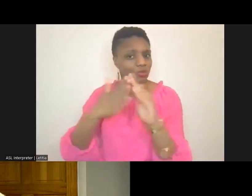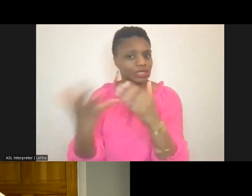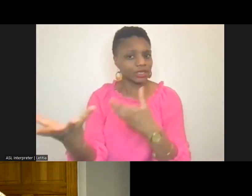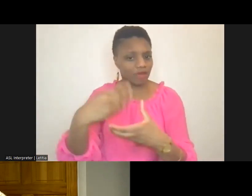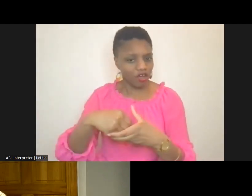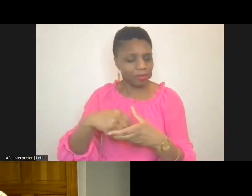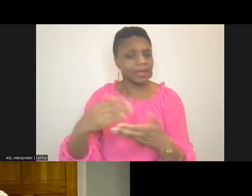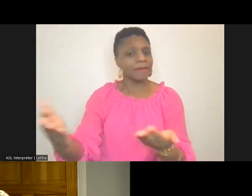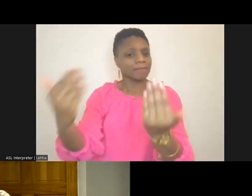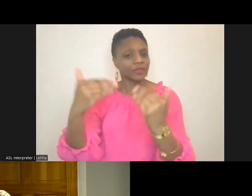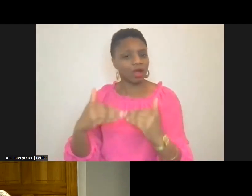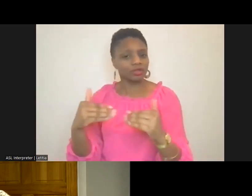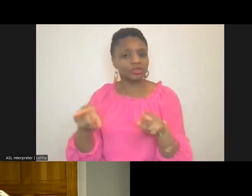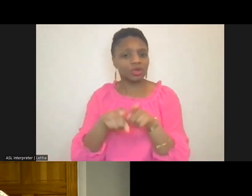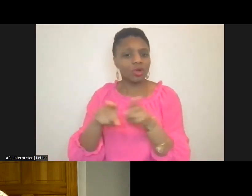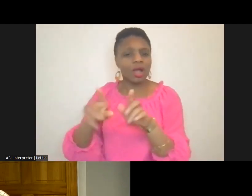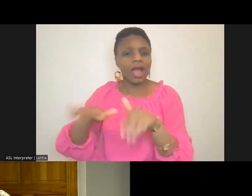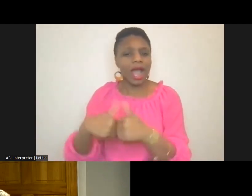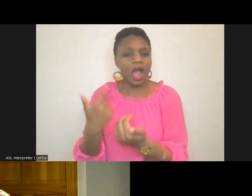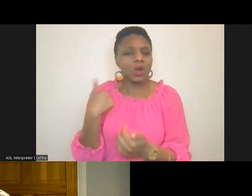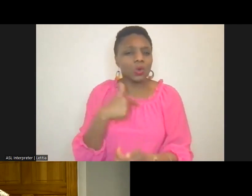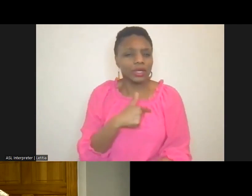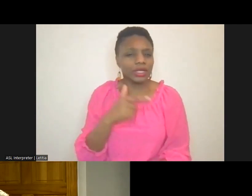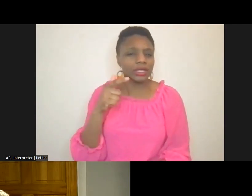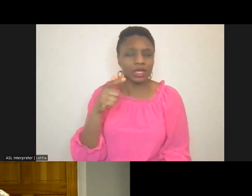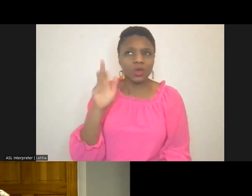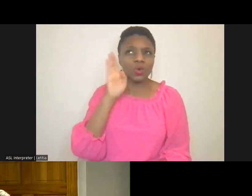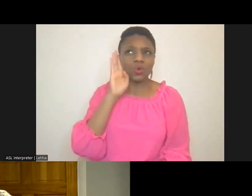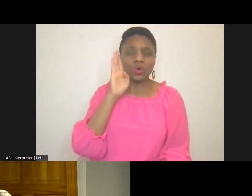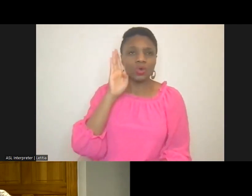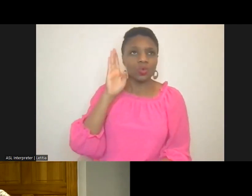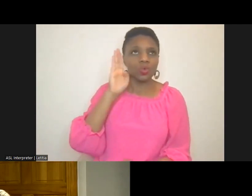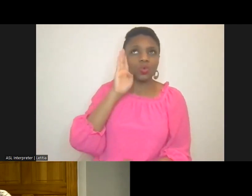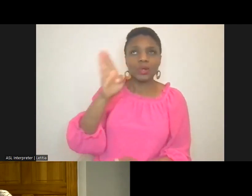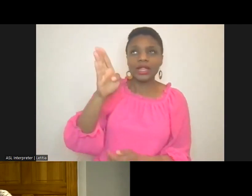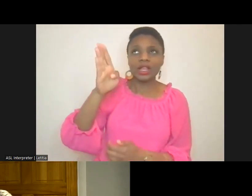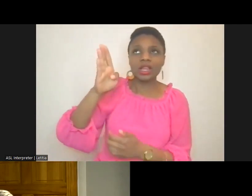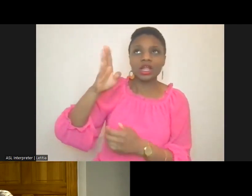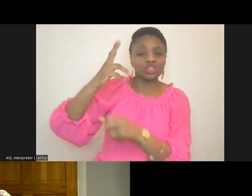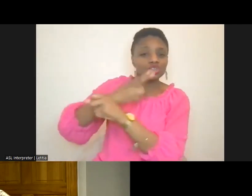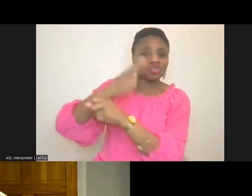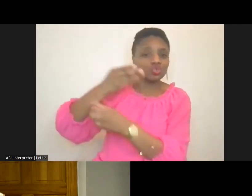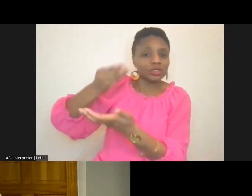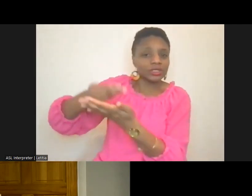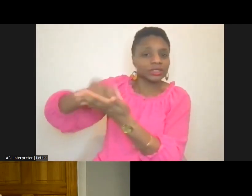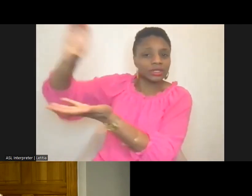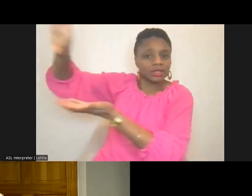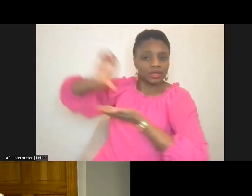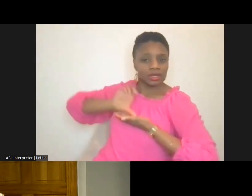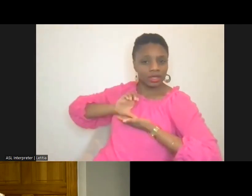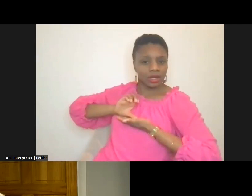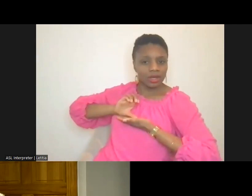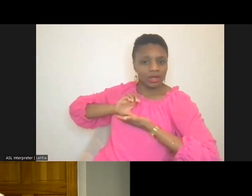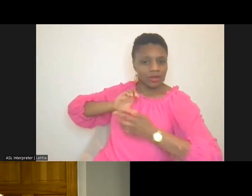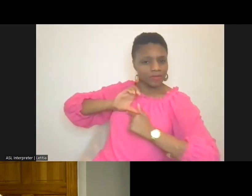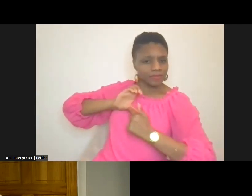are going to distribute the financial incentives as part of environmental justice. I really